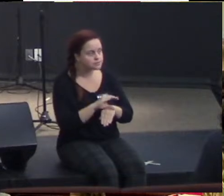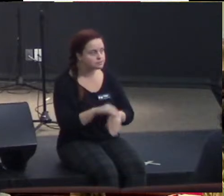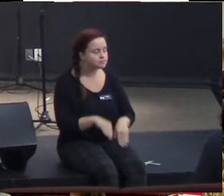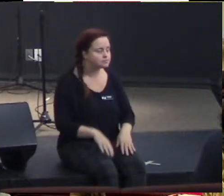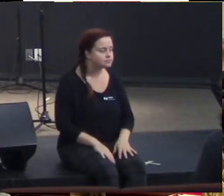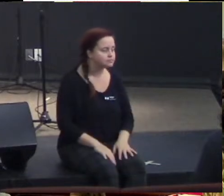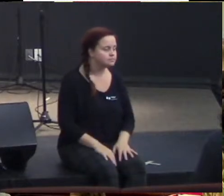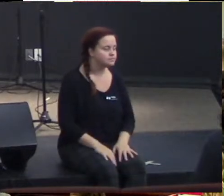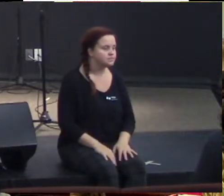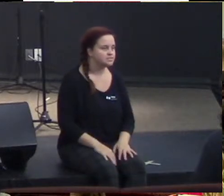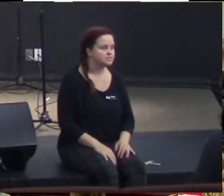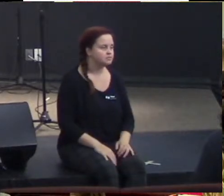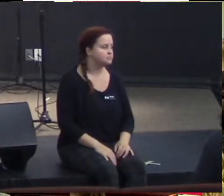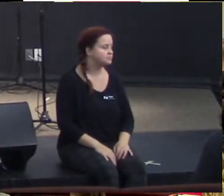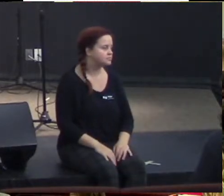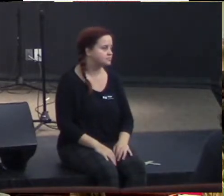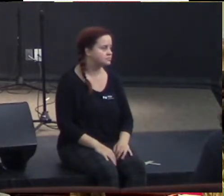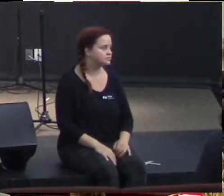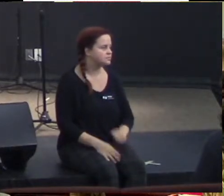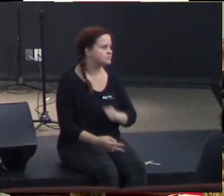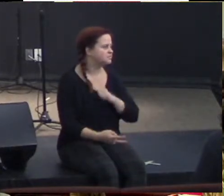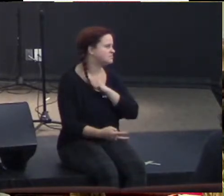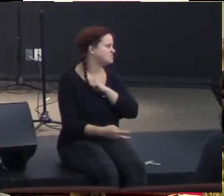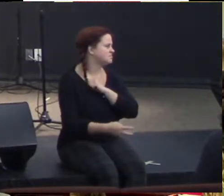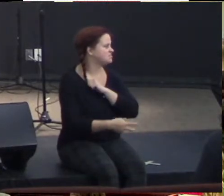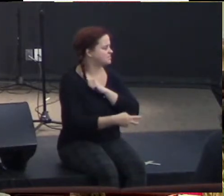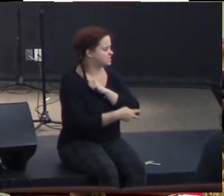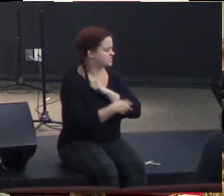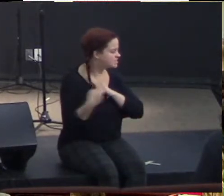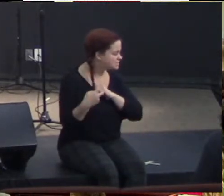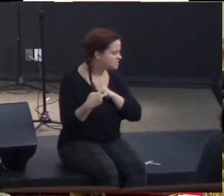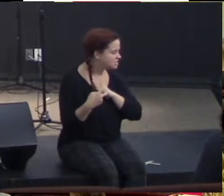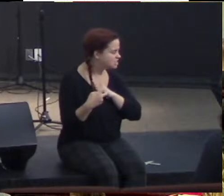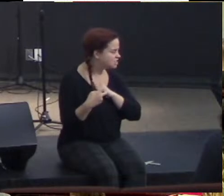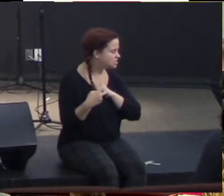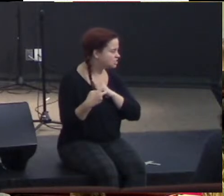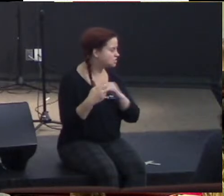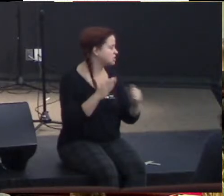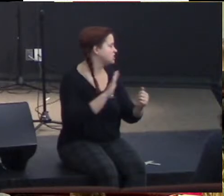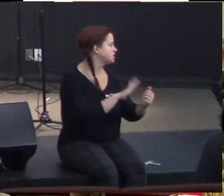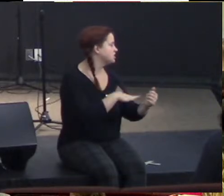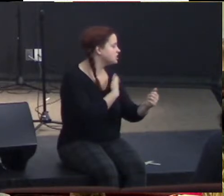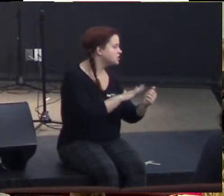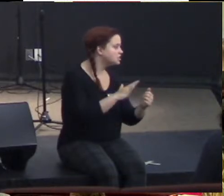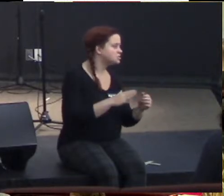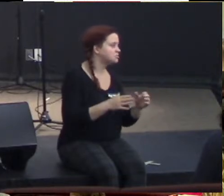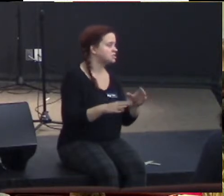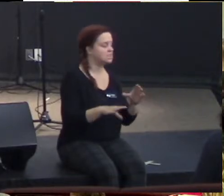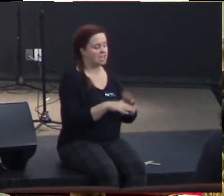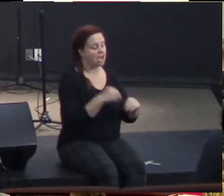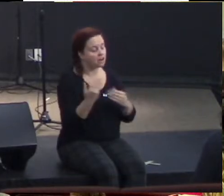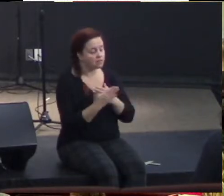Amen. And it steals the very instrument out of the hands of the one that can really play it.